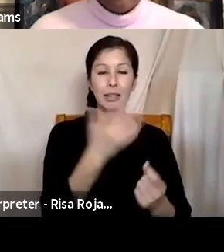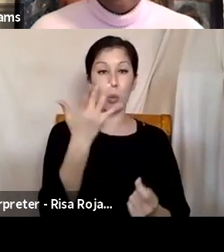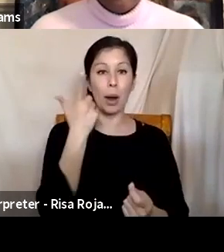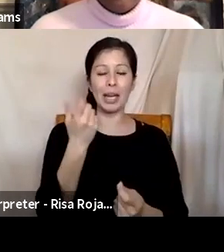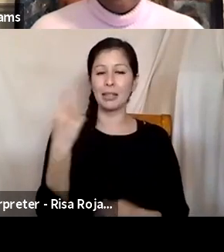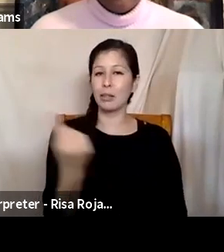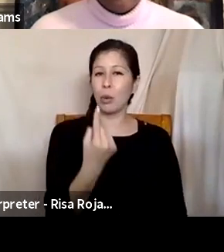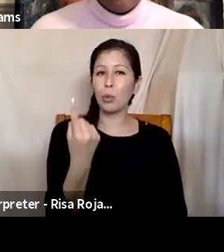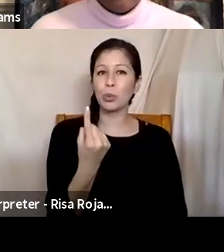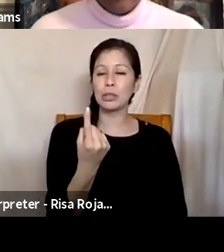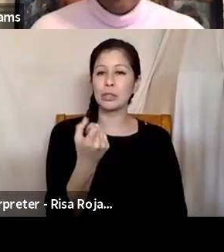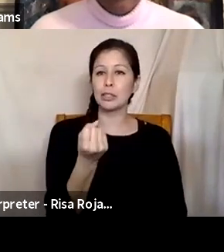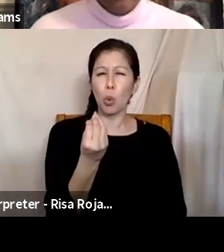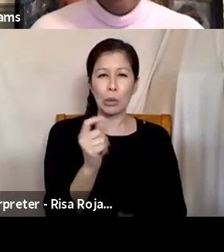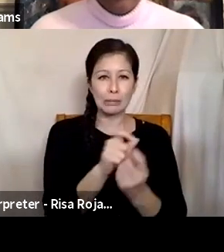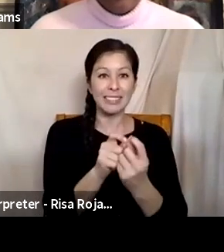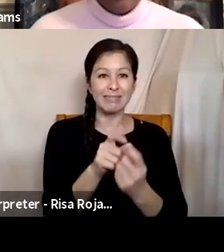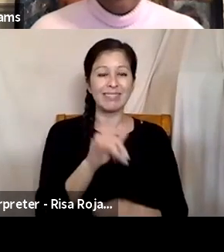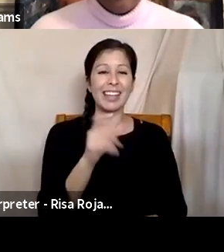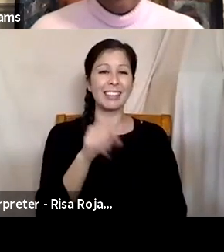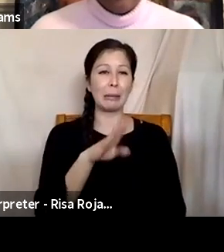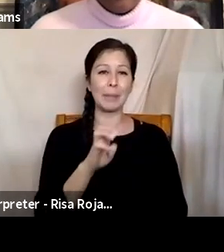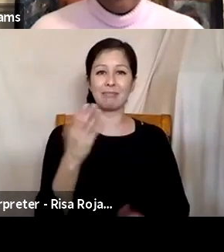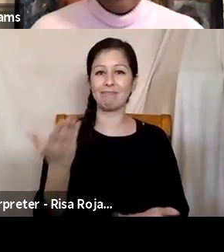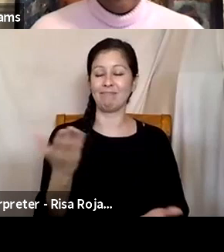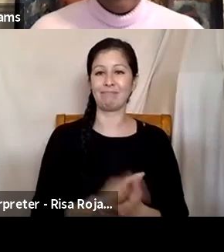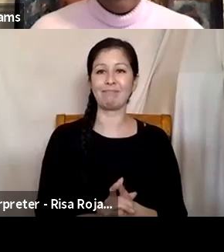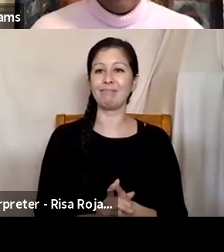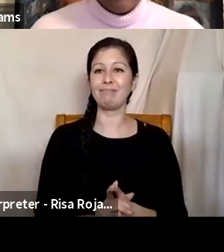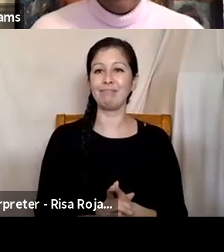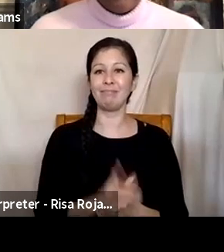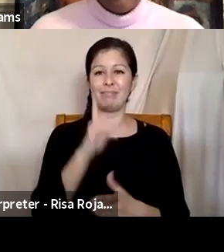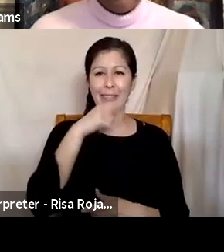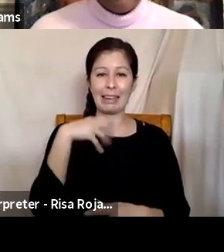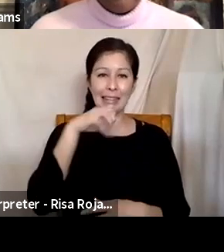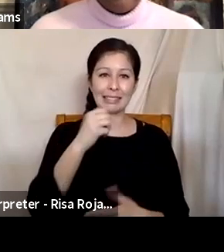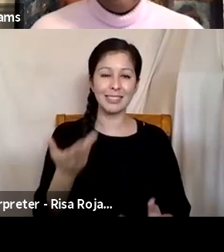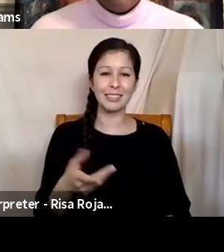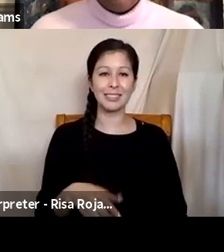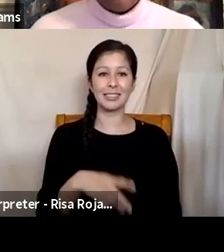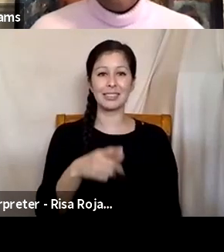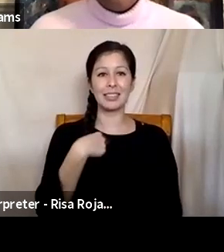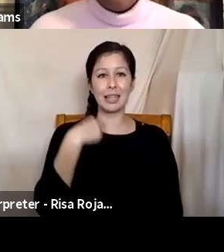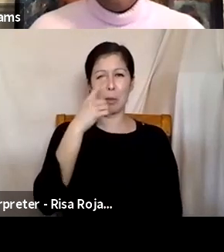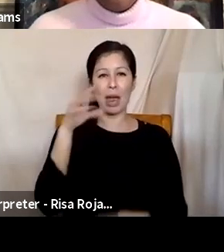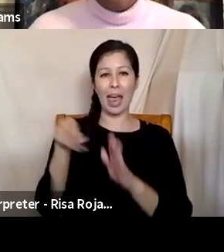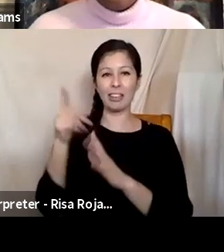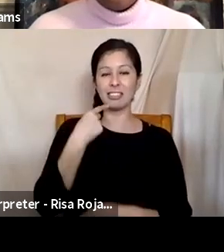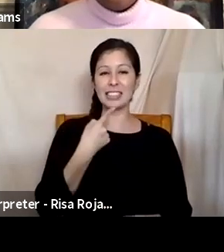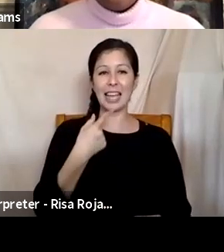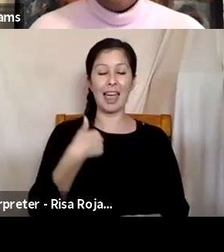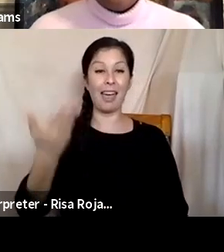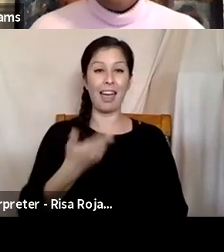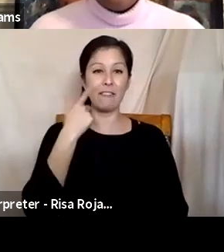it's always so specific that it couldn't be fake, I guess. May I add to what Krisha just said? I was